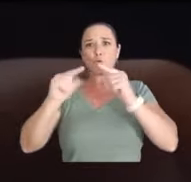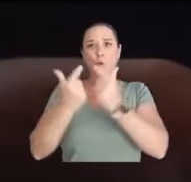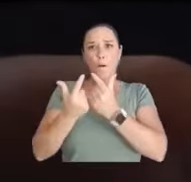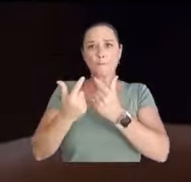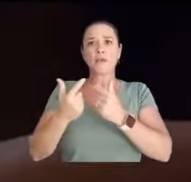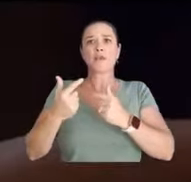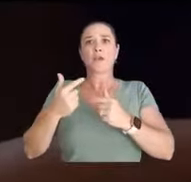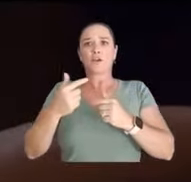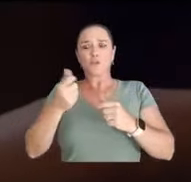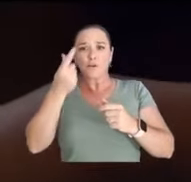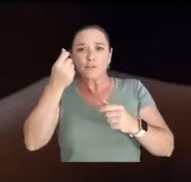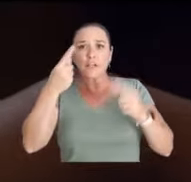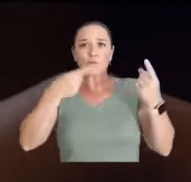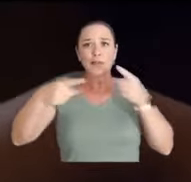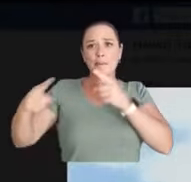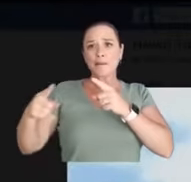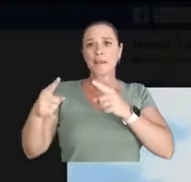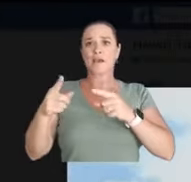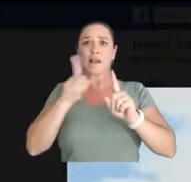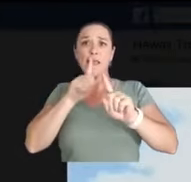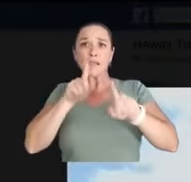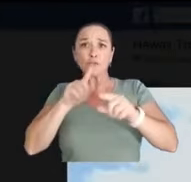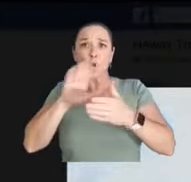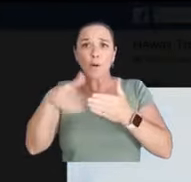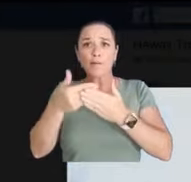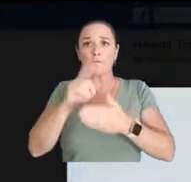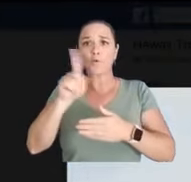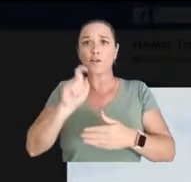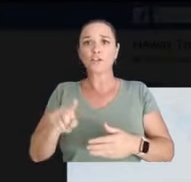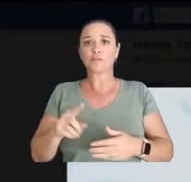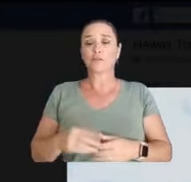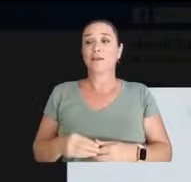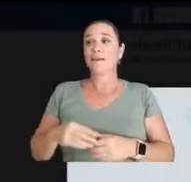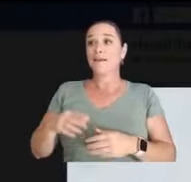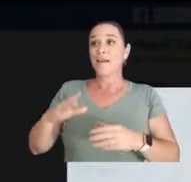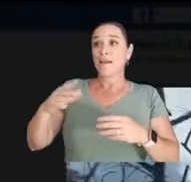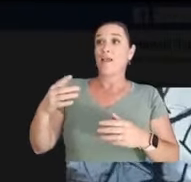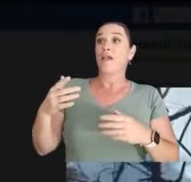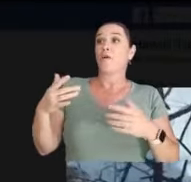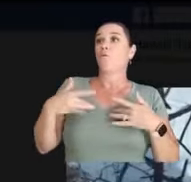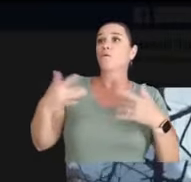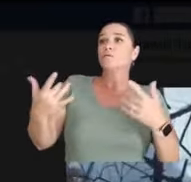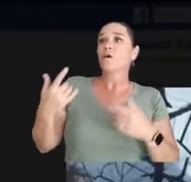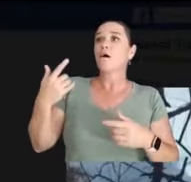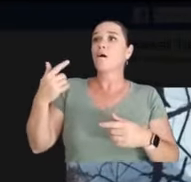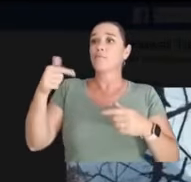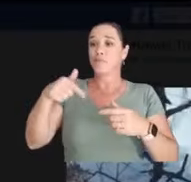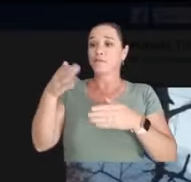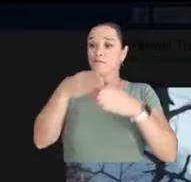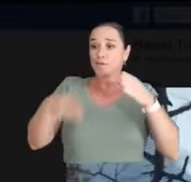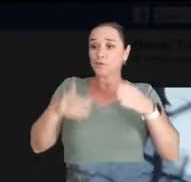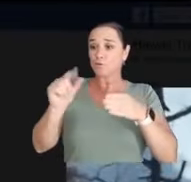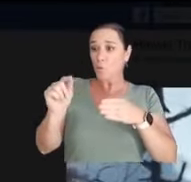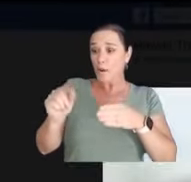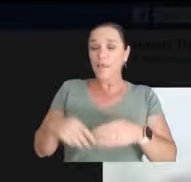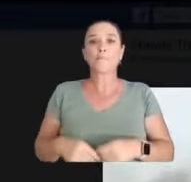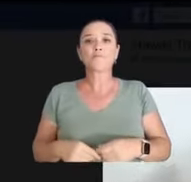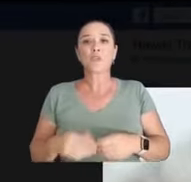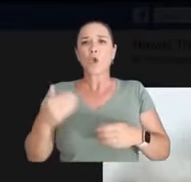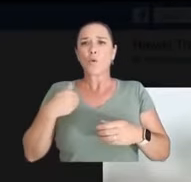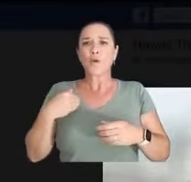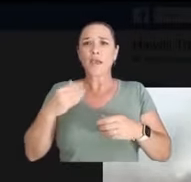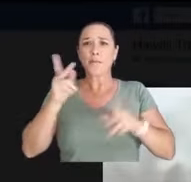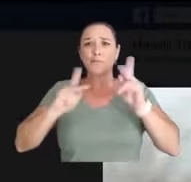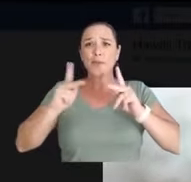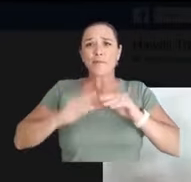get their questions answered. Hey, how's it going? We're live. This is Fissure 20. We had hundreds of people all throughout the